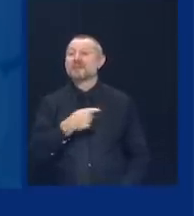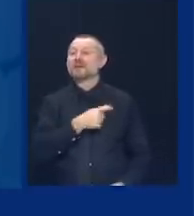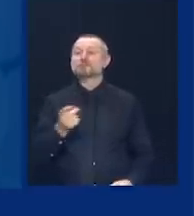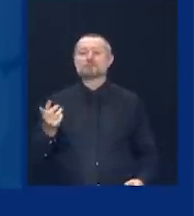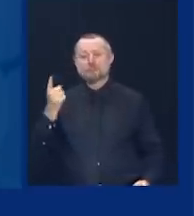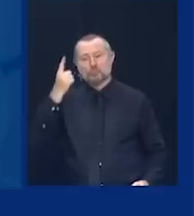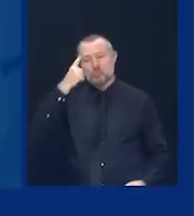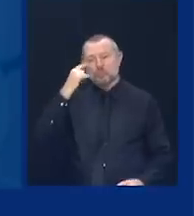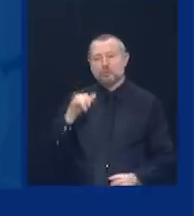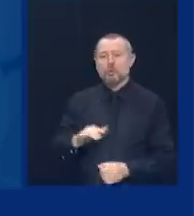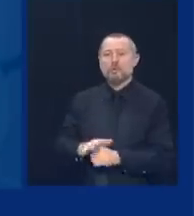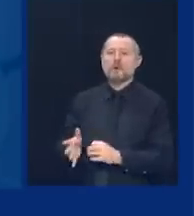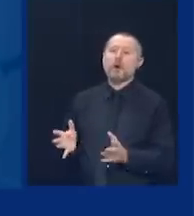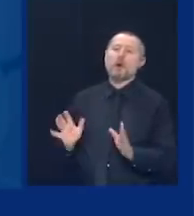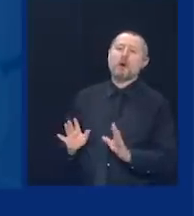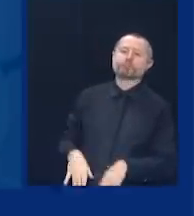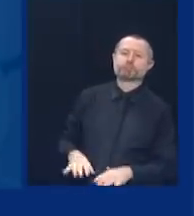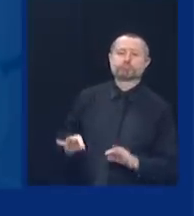real